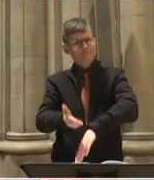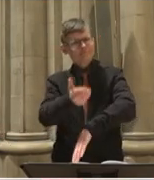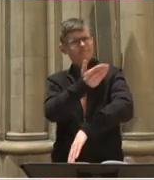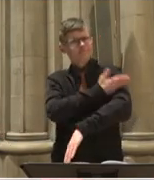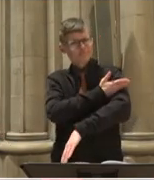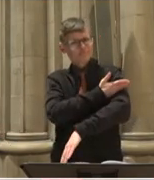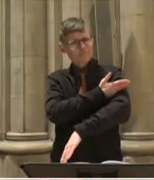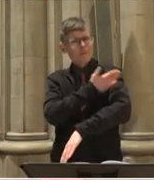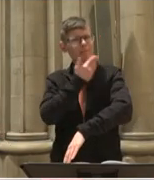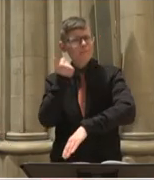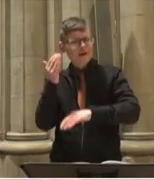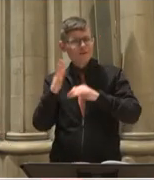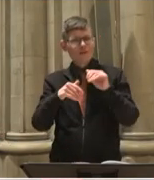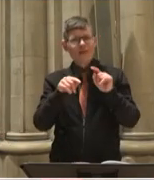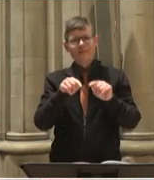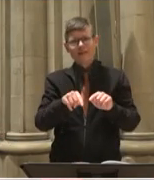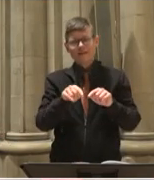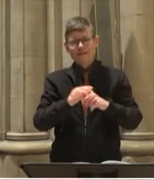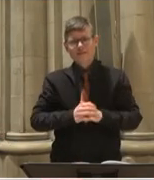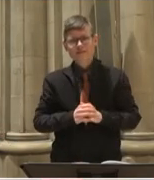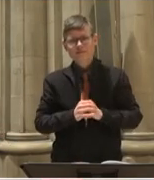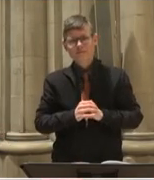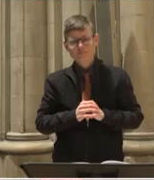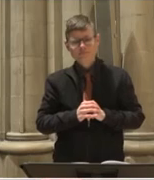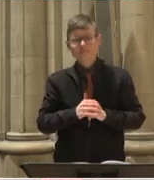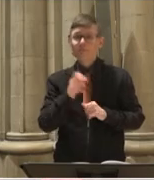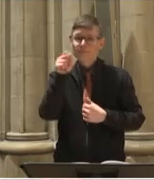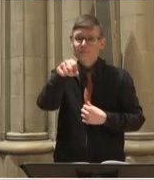than this. And so,